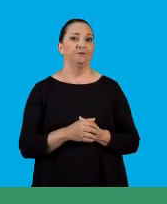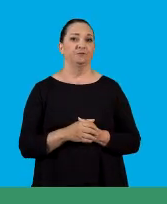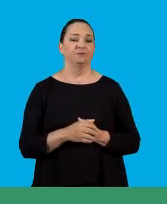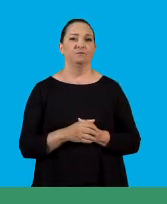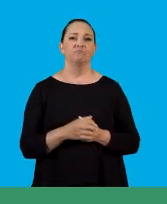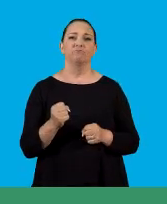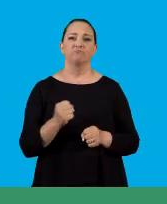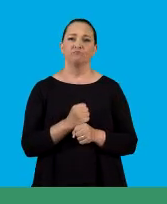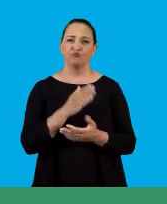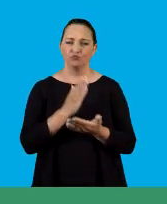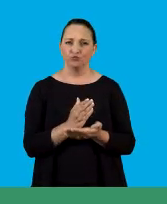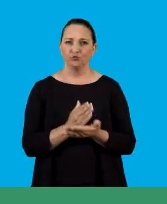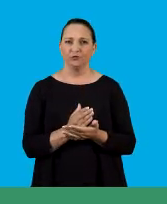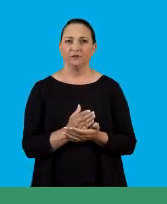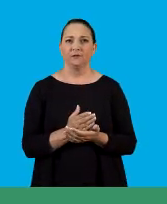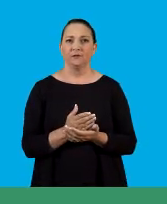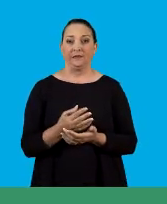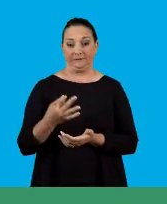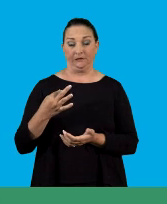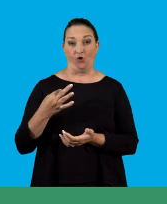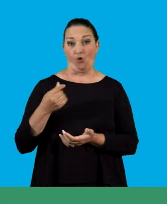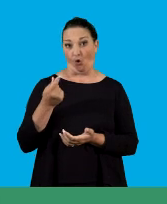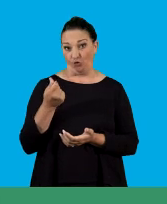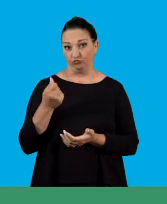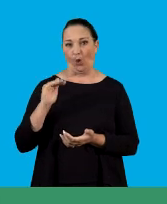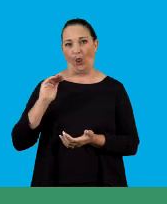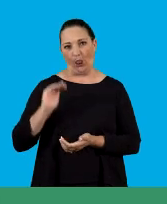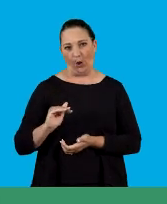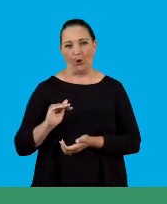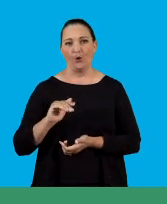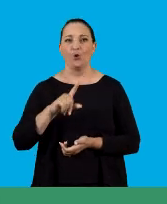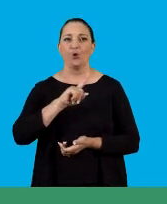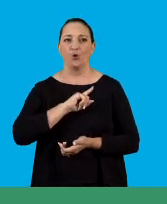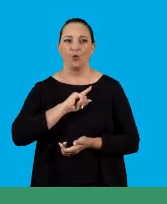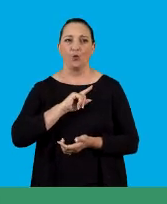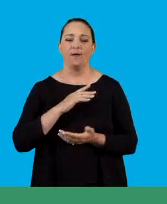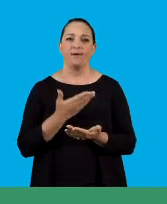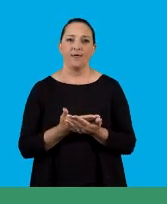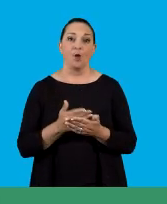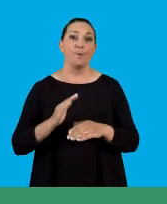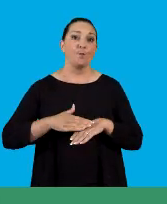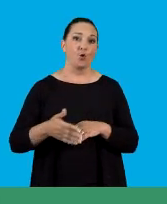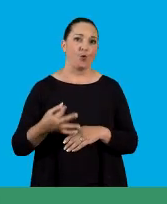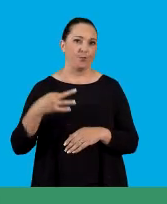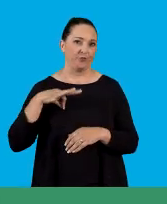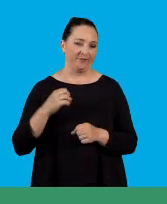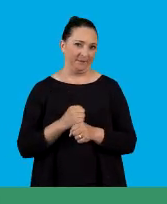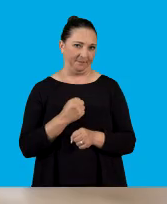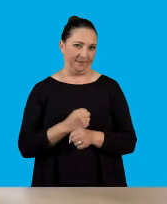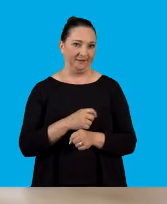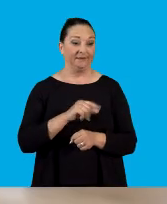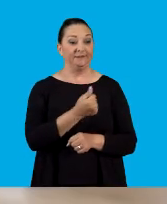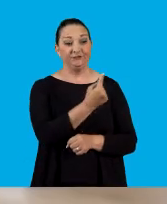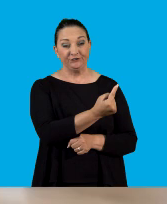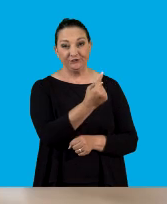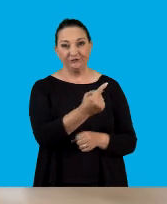should always try to achieve lowering the cost for the business, because that is basically what we mean by the success